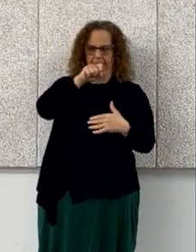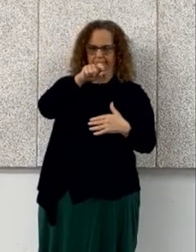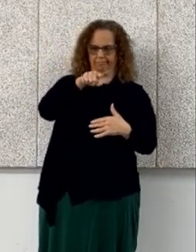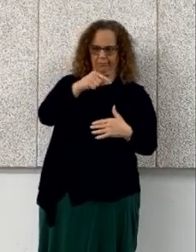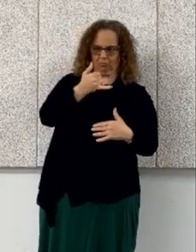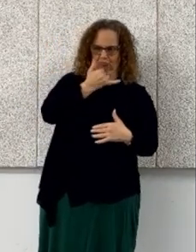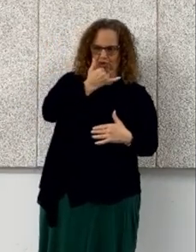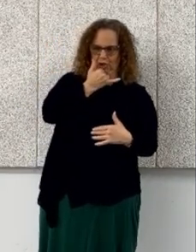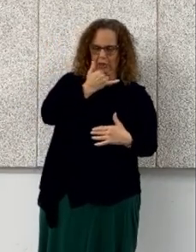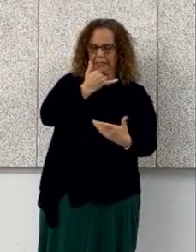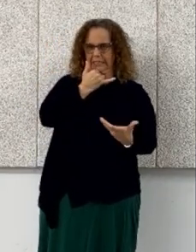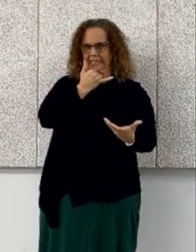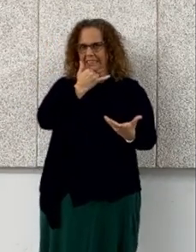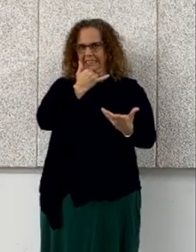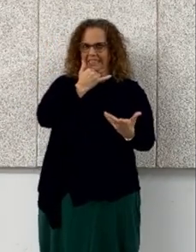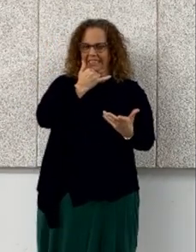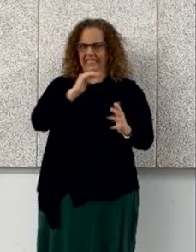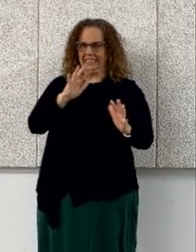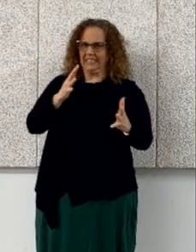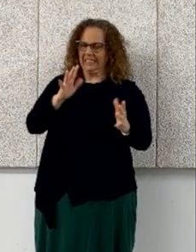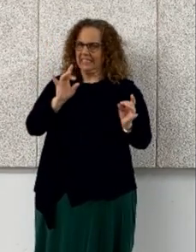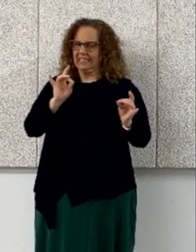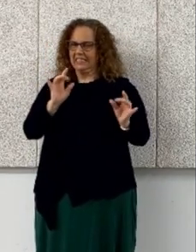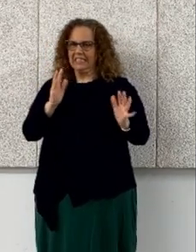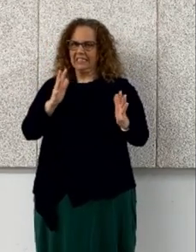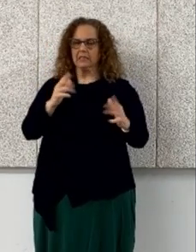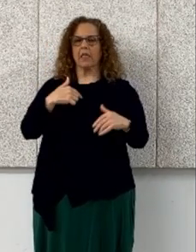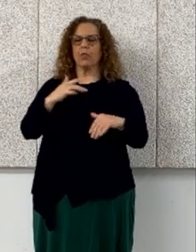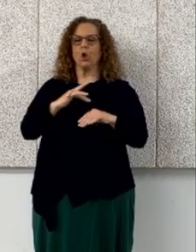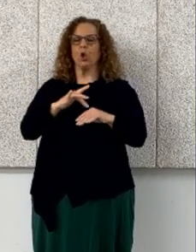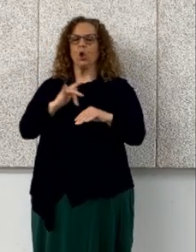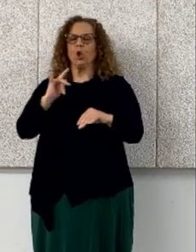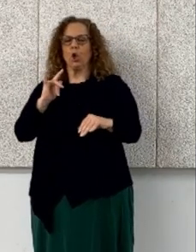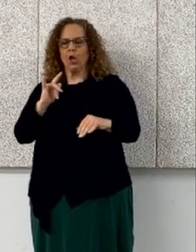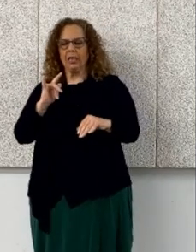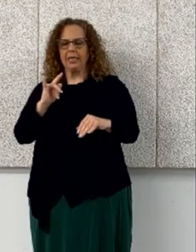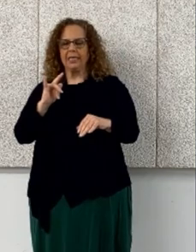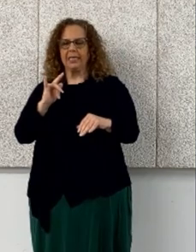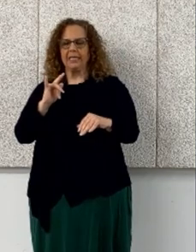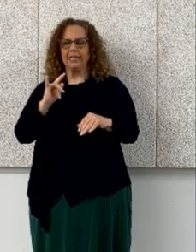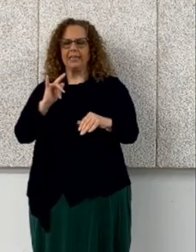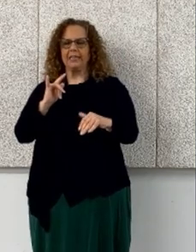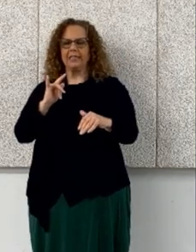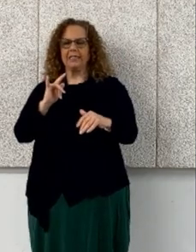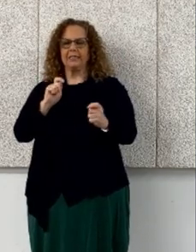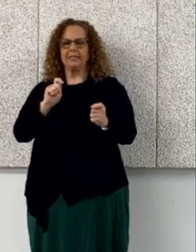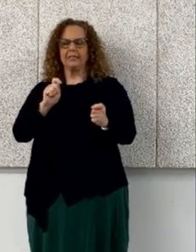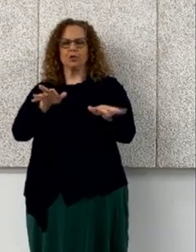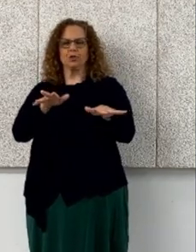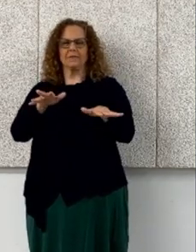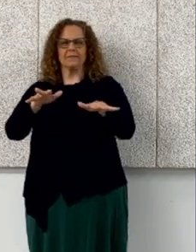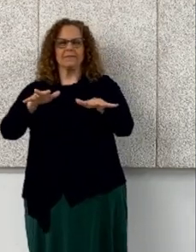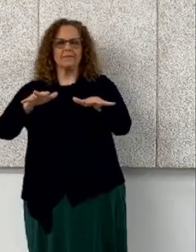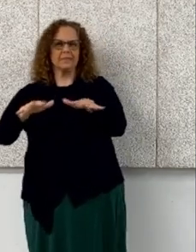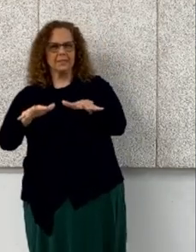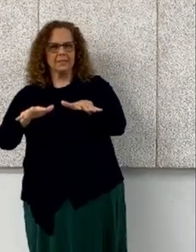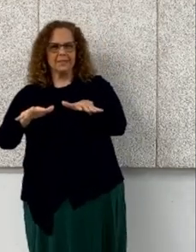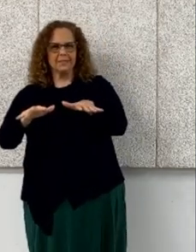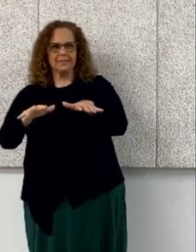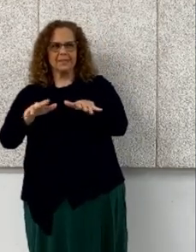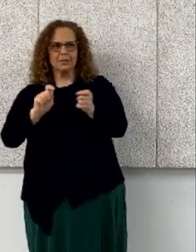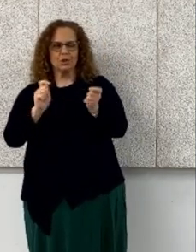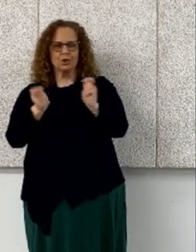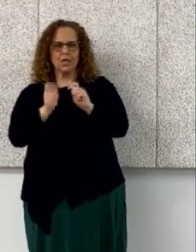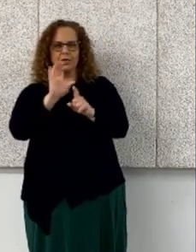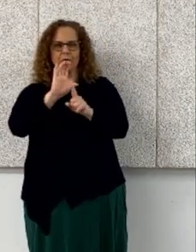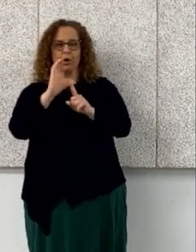these conversations, and at least in the early stages of sort of building, shaping the culture of